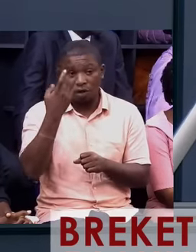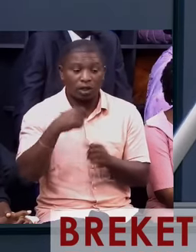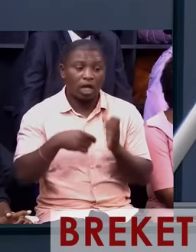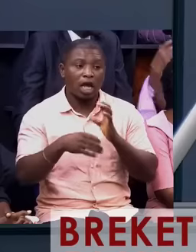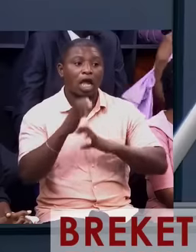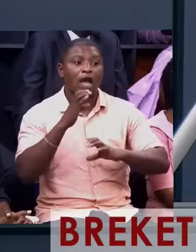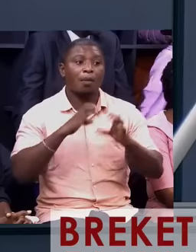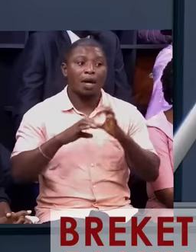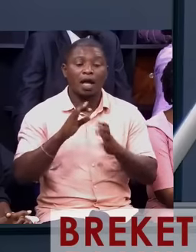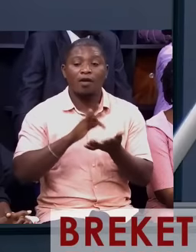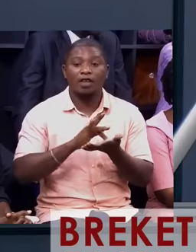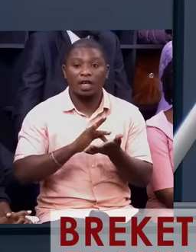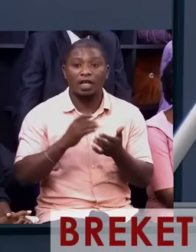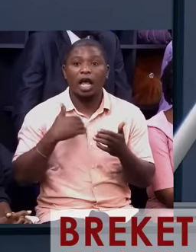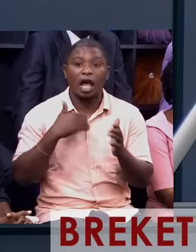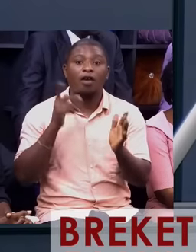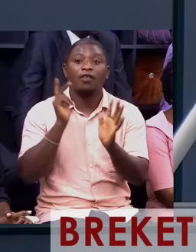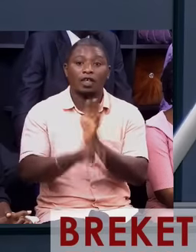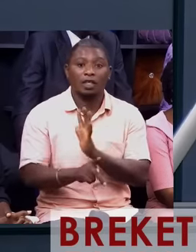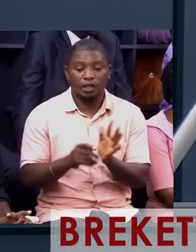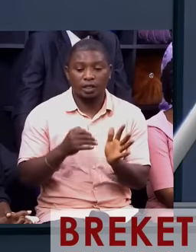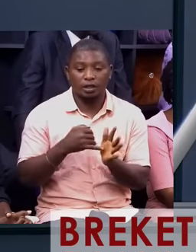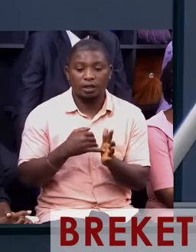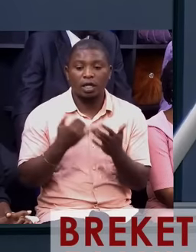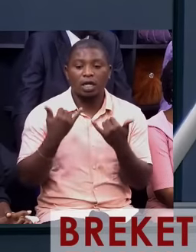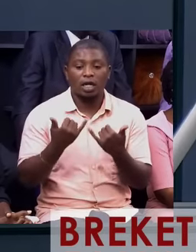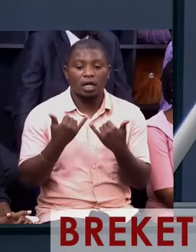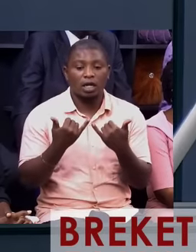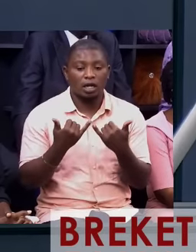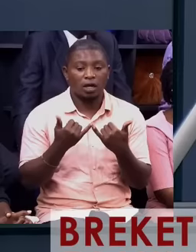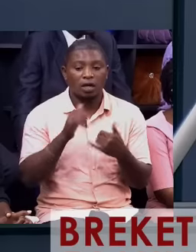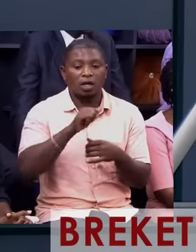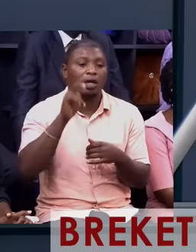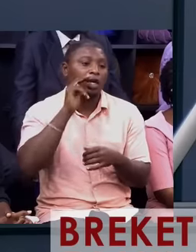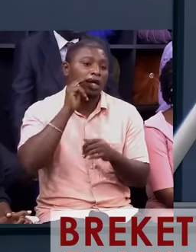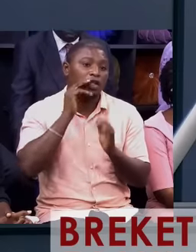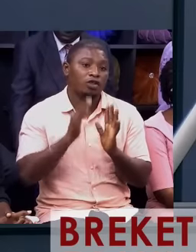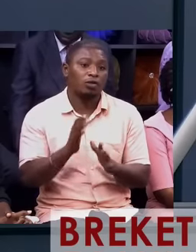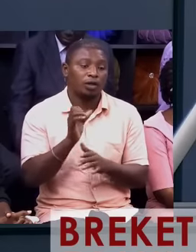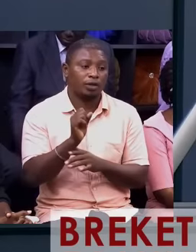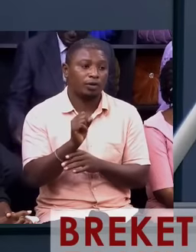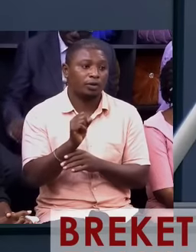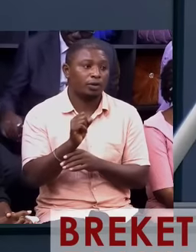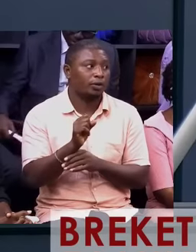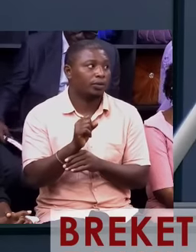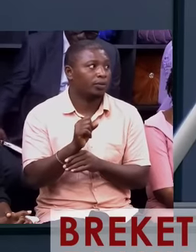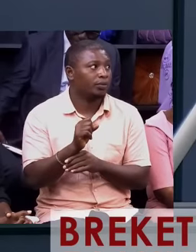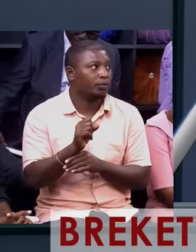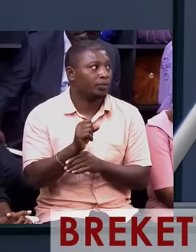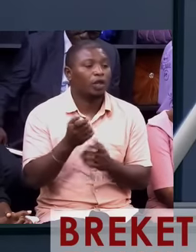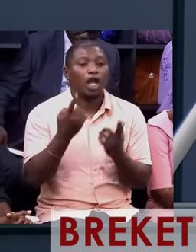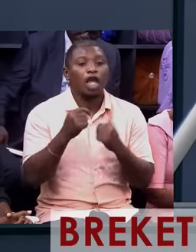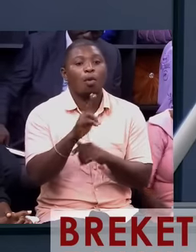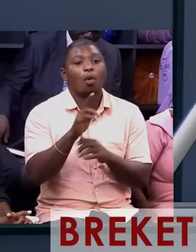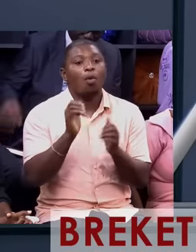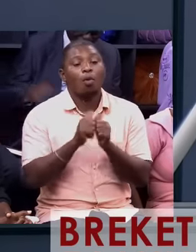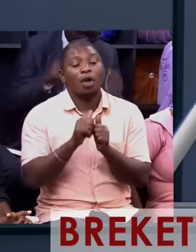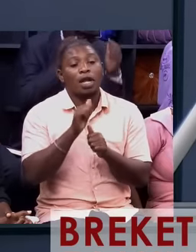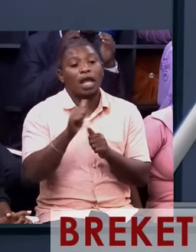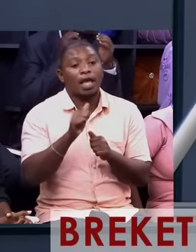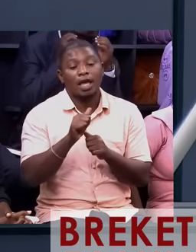chemical fertilizer don't kill the soil now a Nigerian came up with